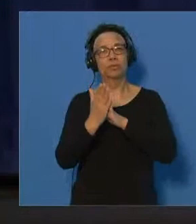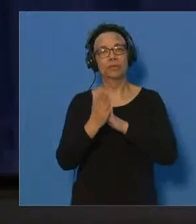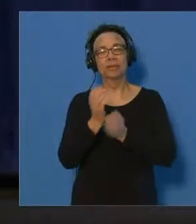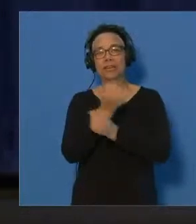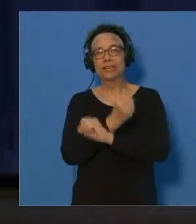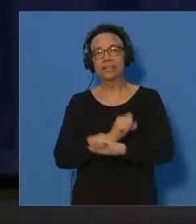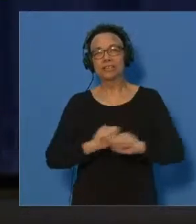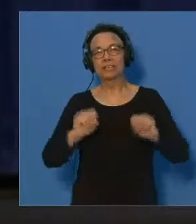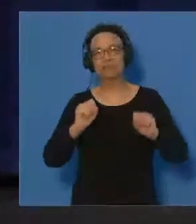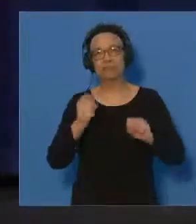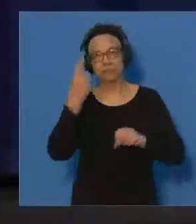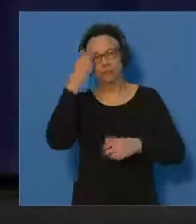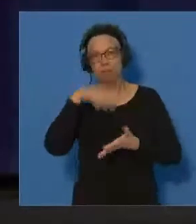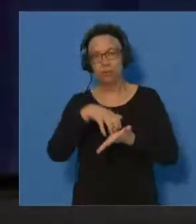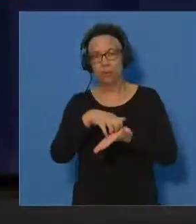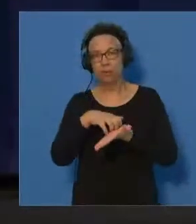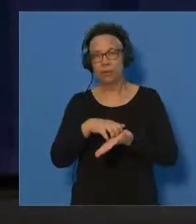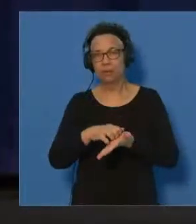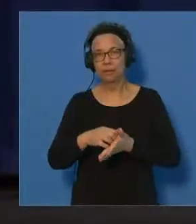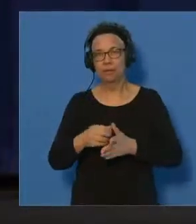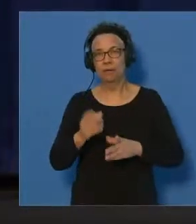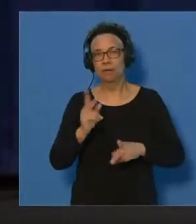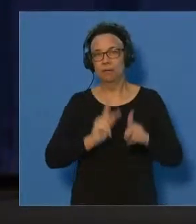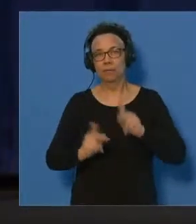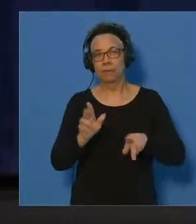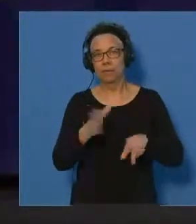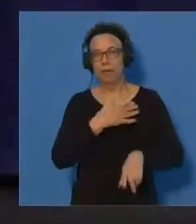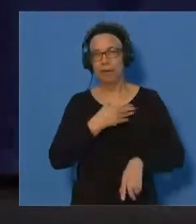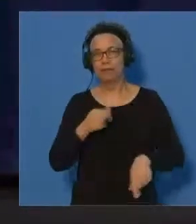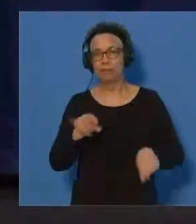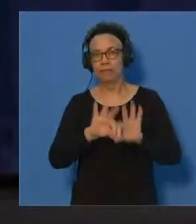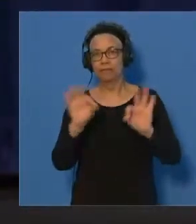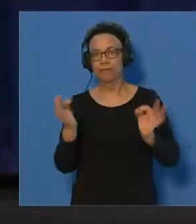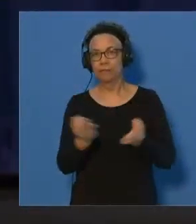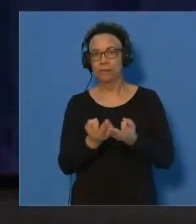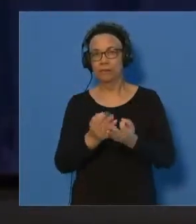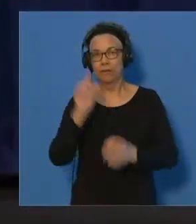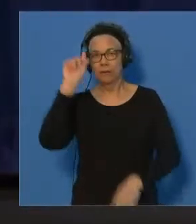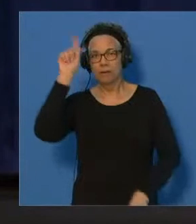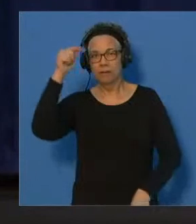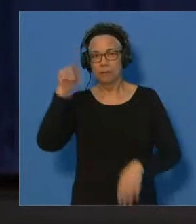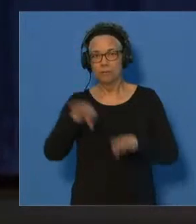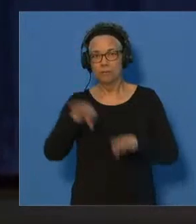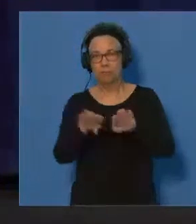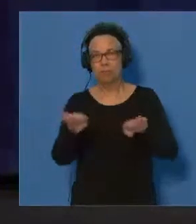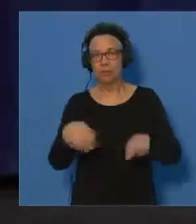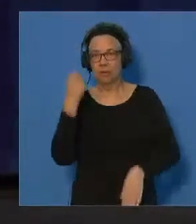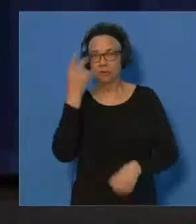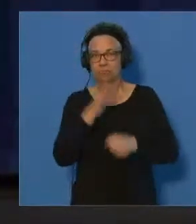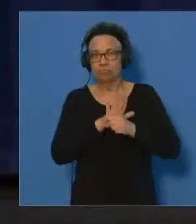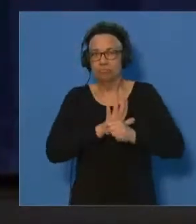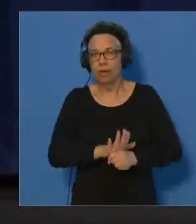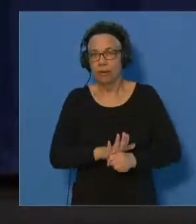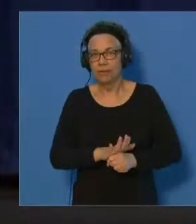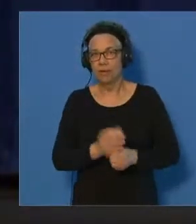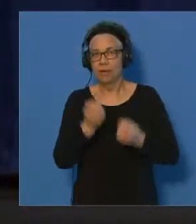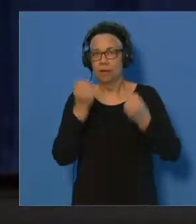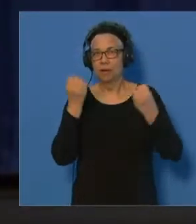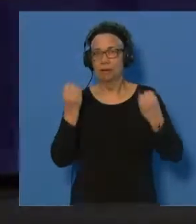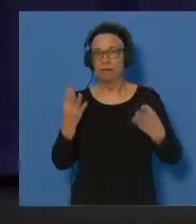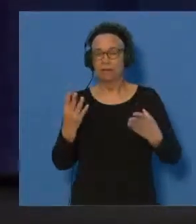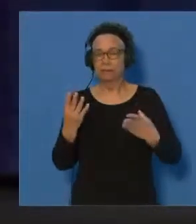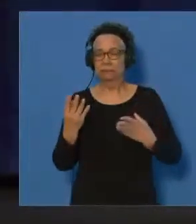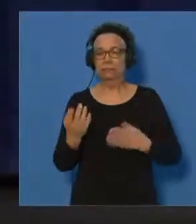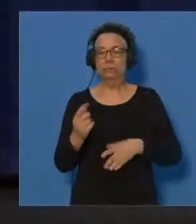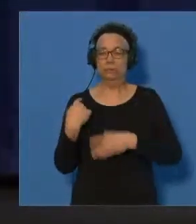vulnerable citizens and their families. The government of Bermuda understands the stress that many families have to bear while we shelter